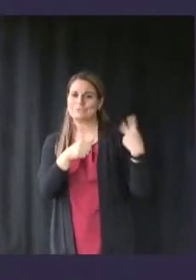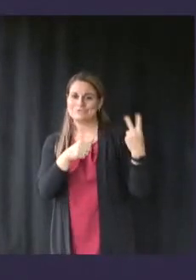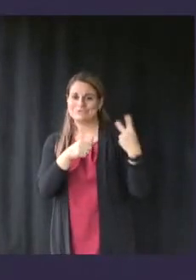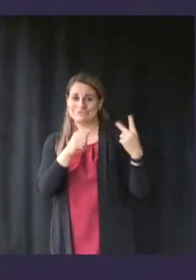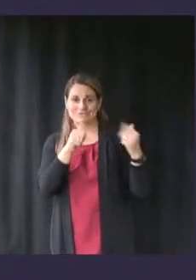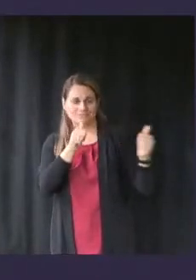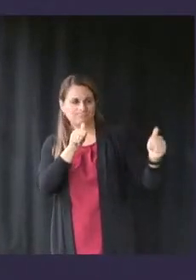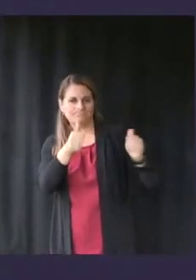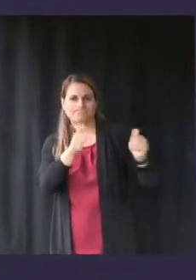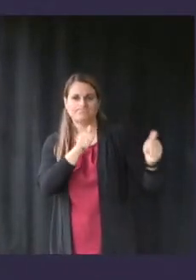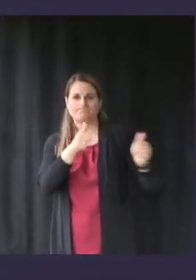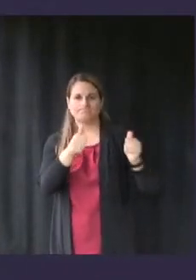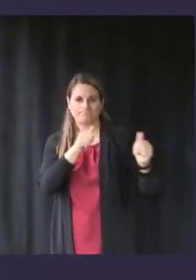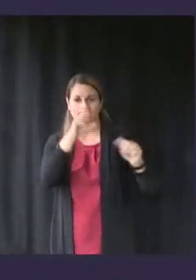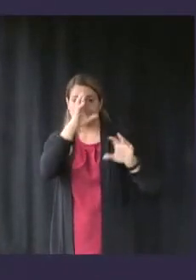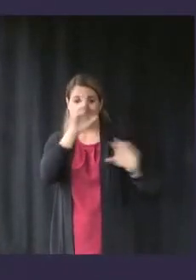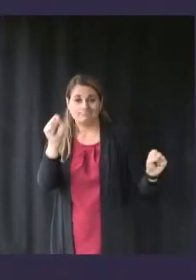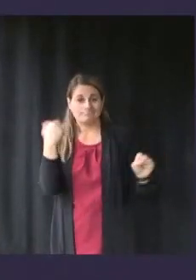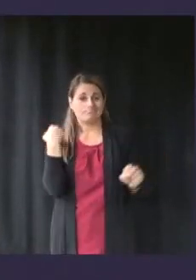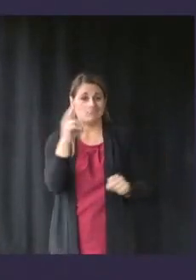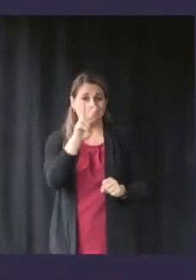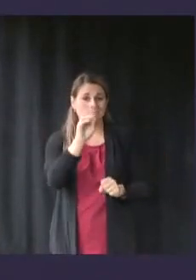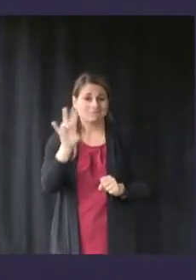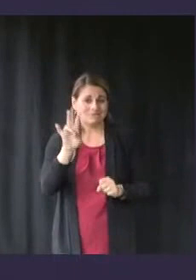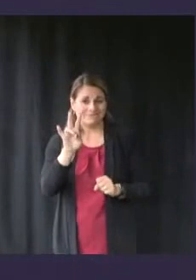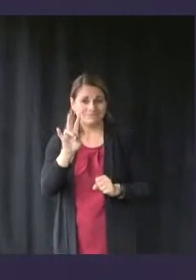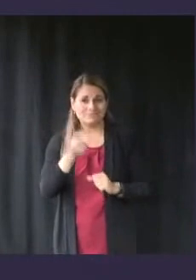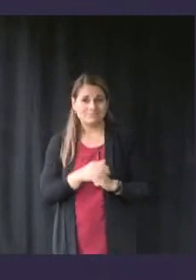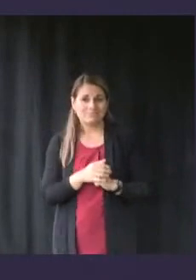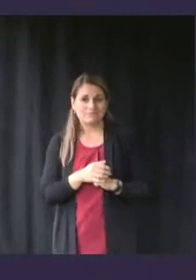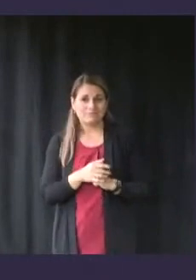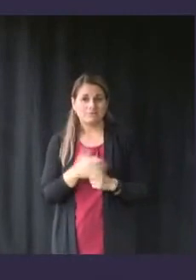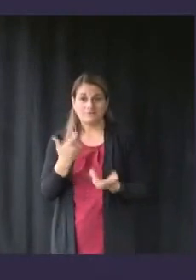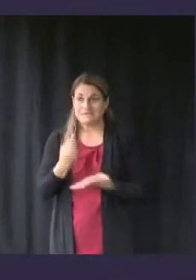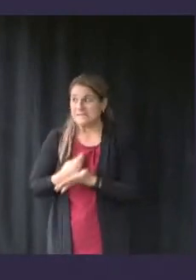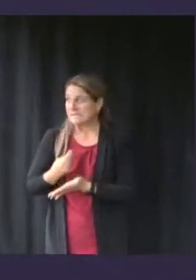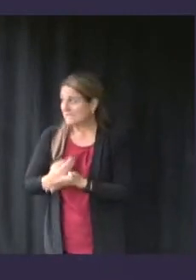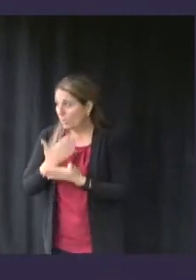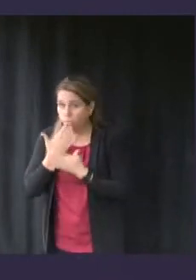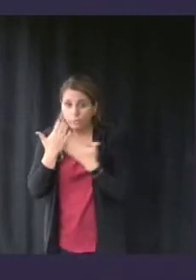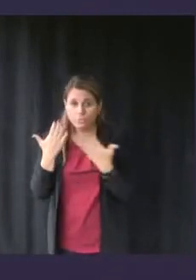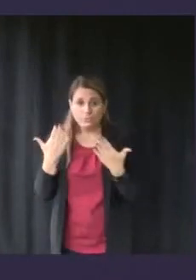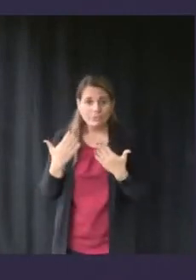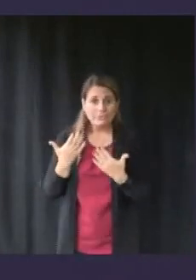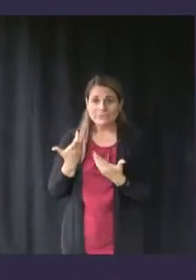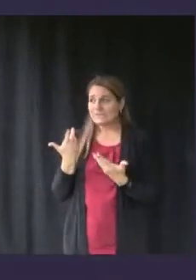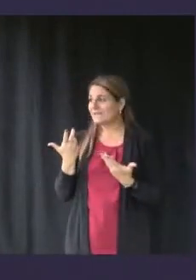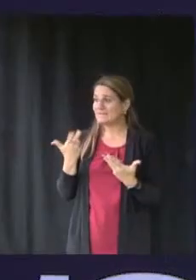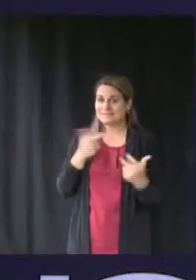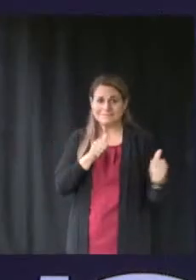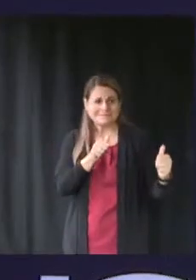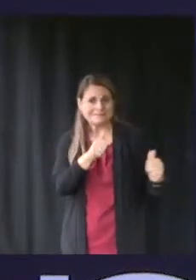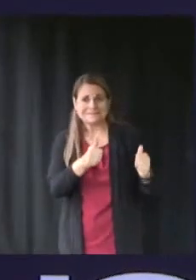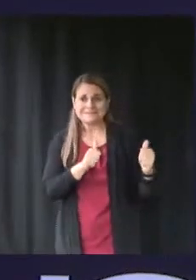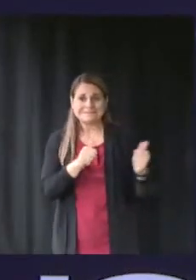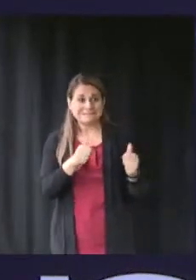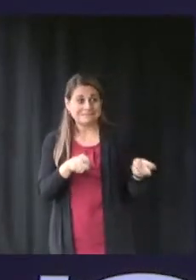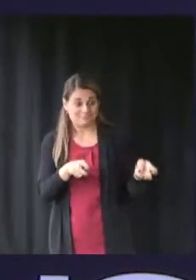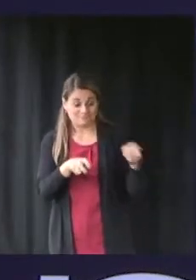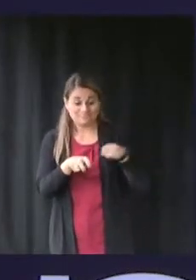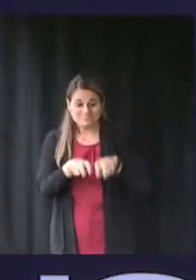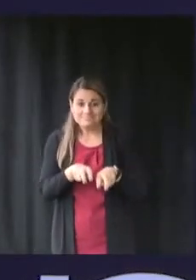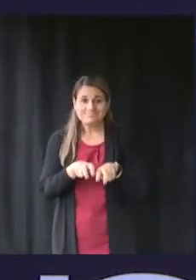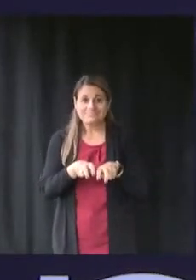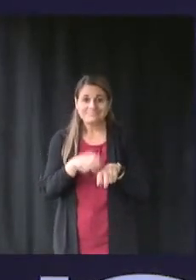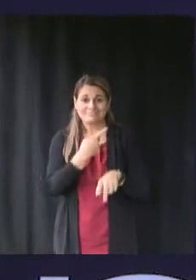2007 with almost no cash in either of our campaigns. You let me hop a ride with you in a twin-engine prop